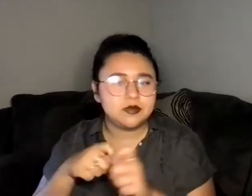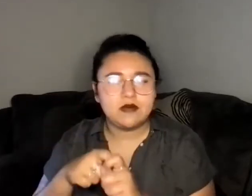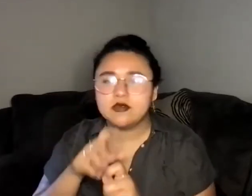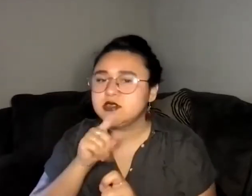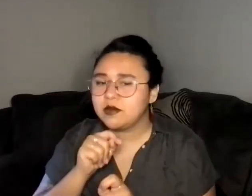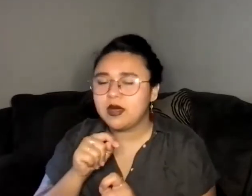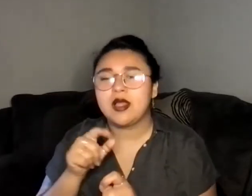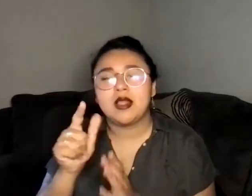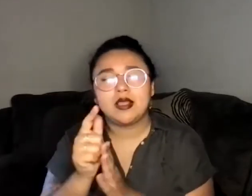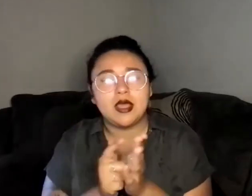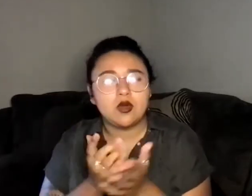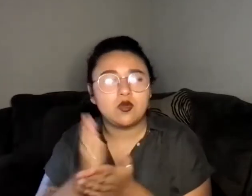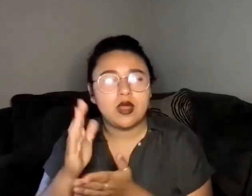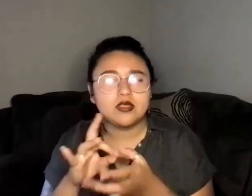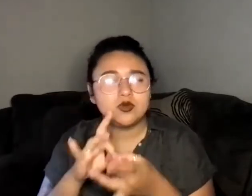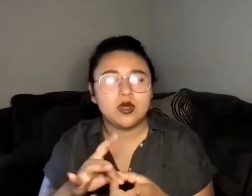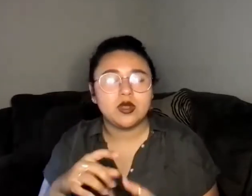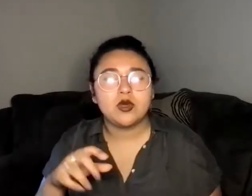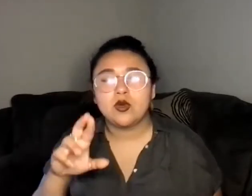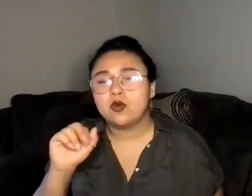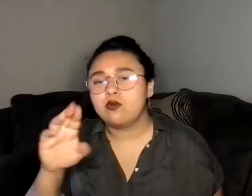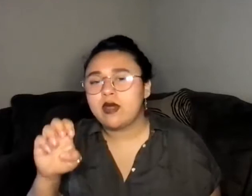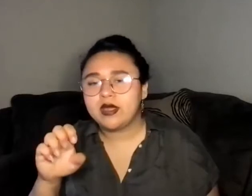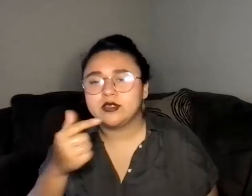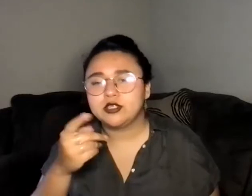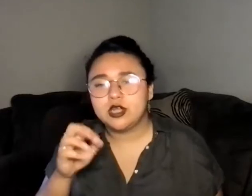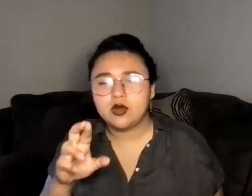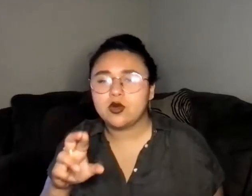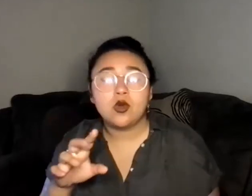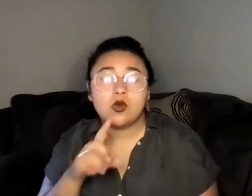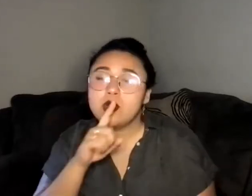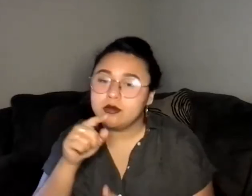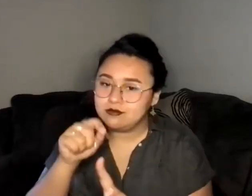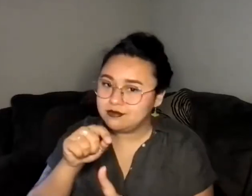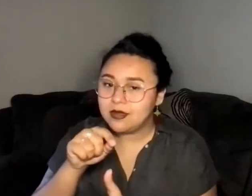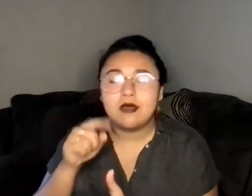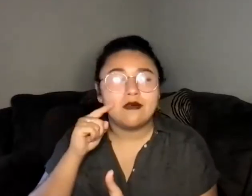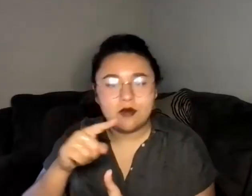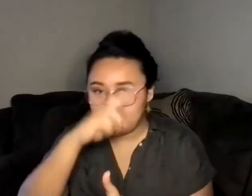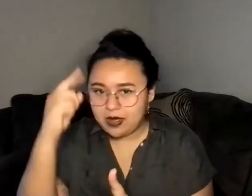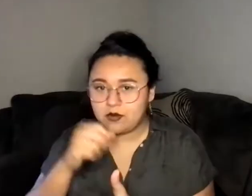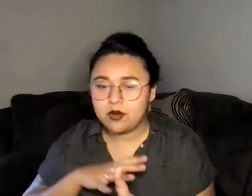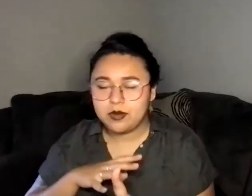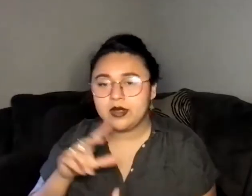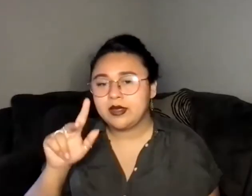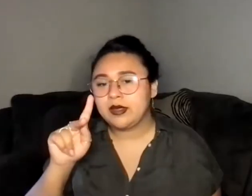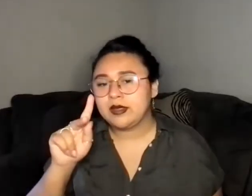legal rights having to do with race and gender, particularly for Black women. And Kimberly Crenshaw's work, it has now been expanded on to have